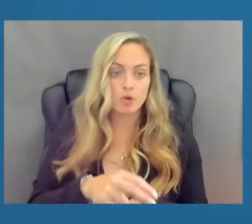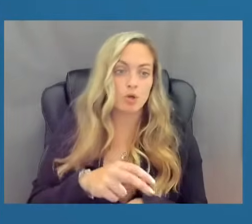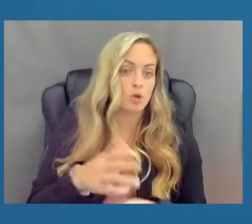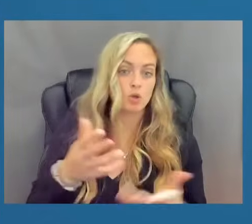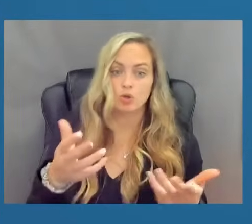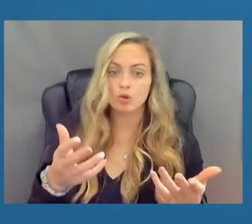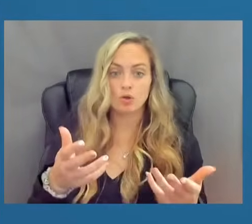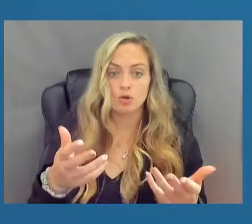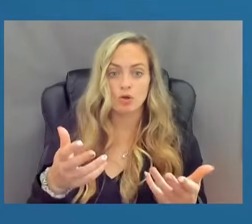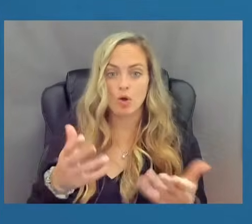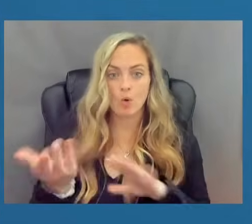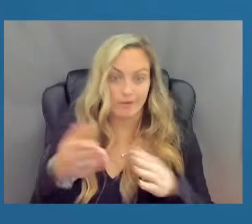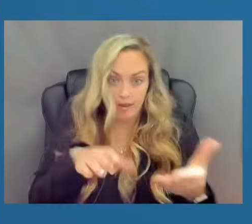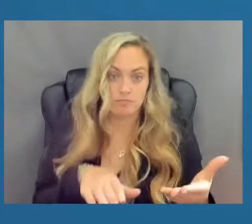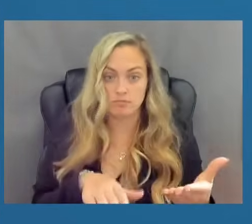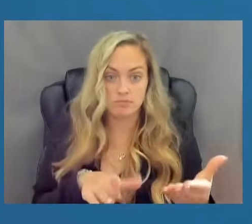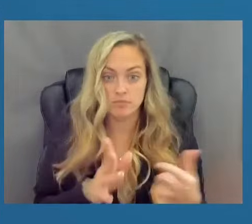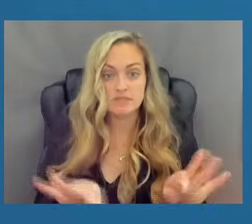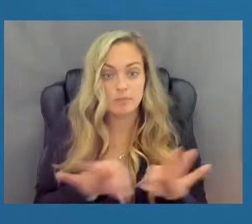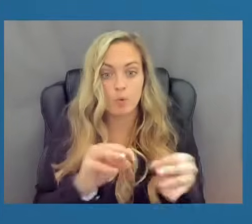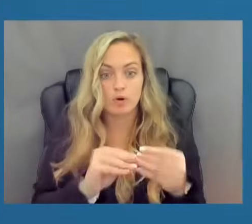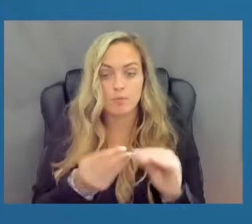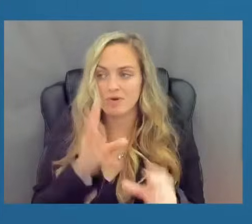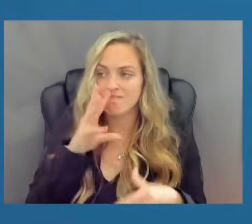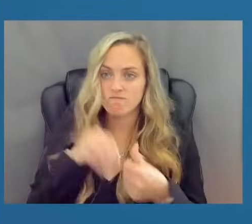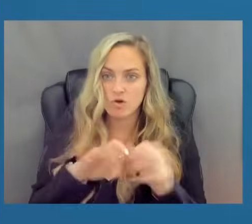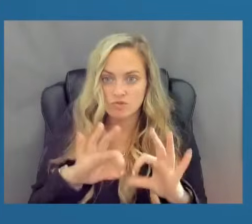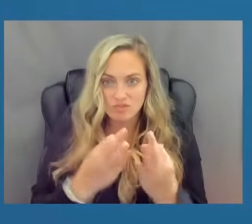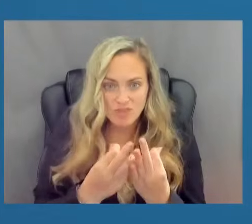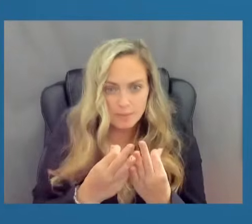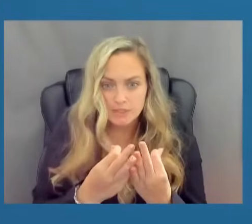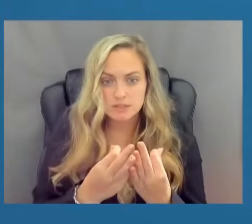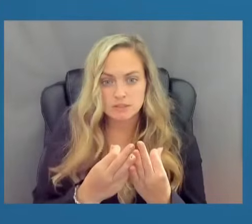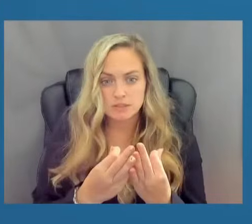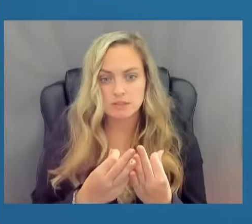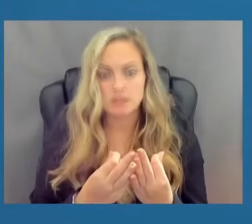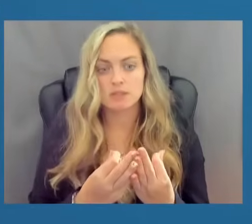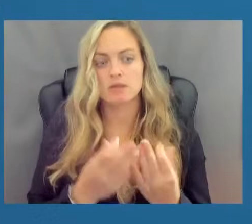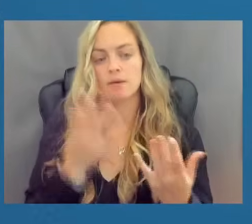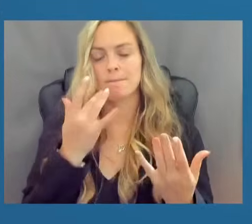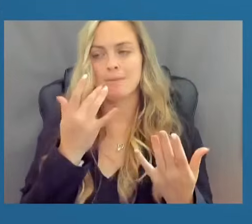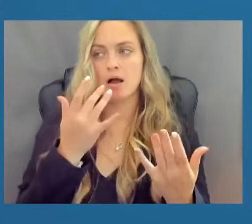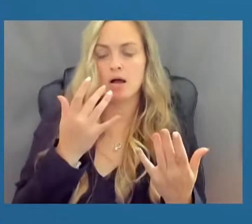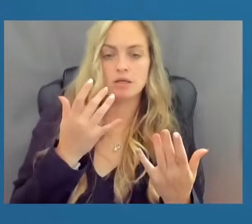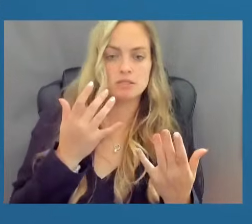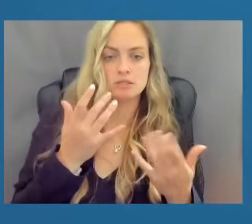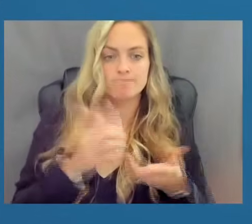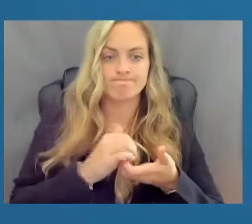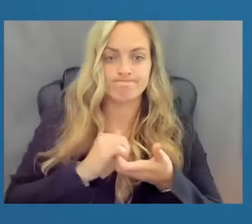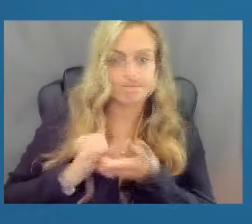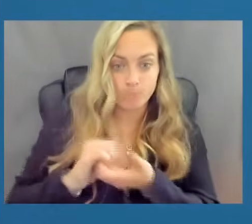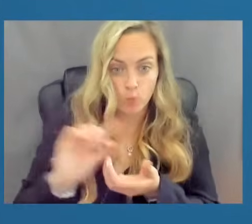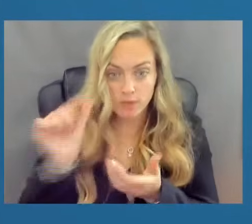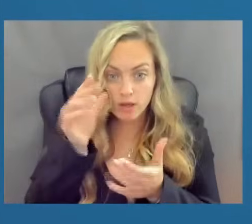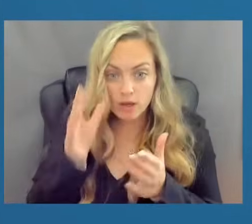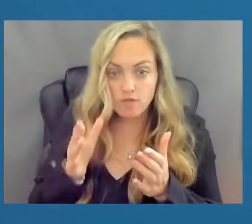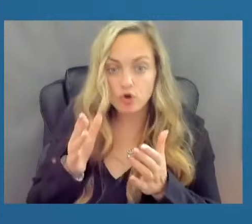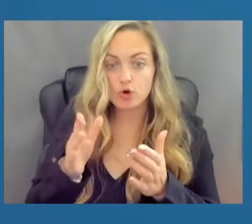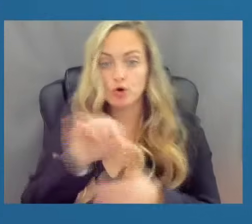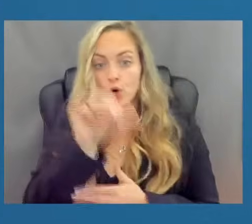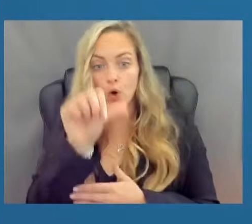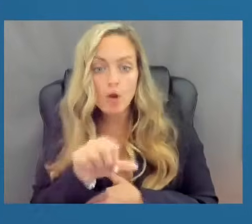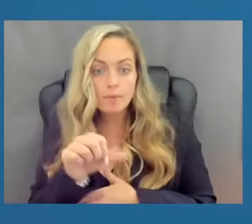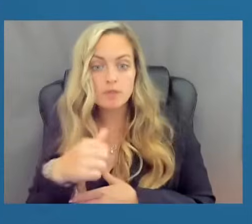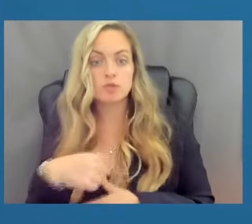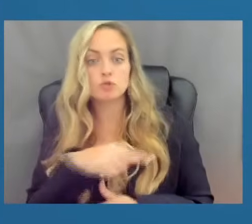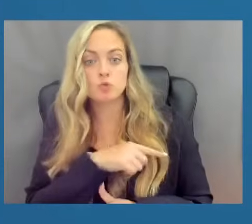important number for us because it involves families. All of this comes about because of collaborations with the governor, with Albany, so that we can get